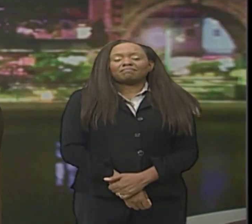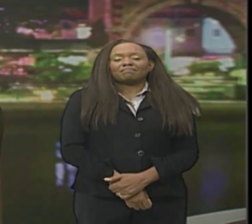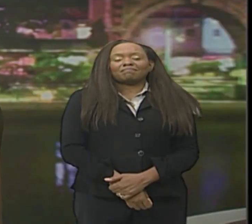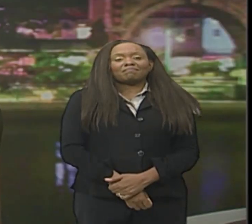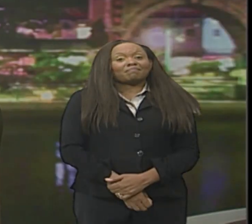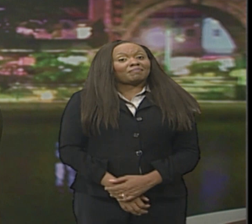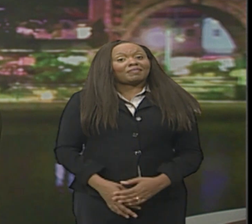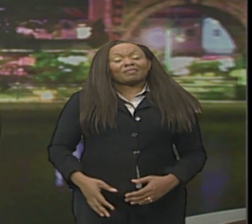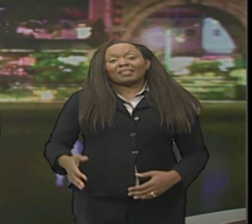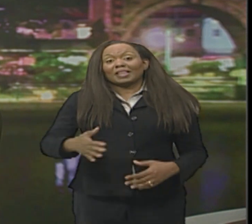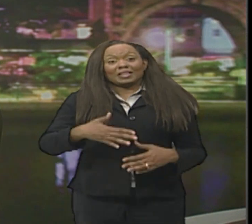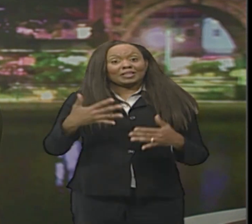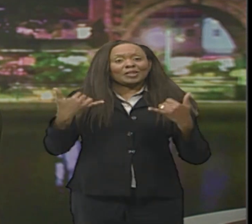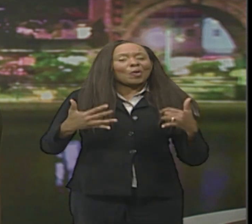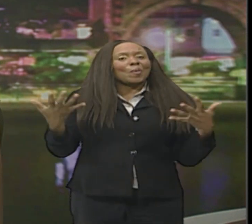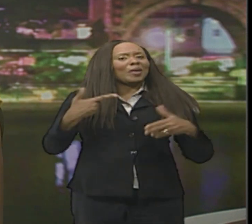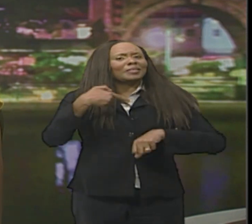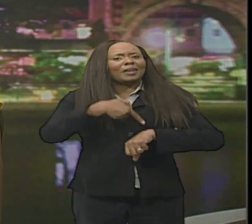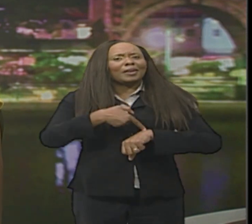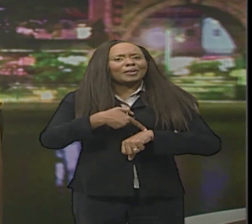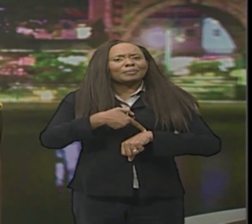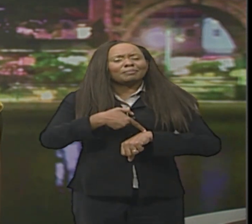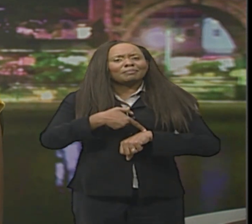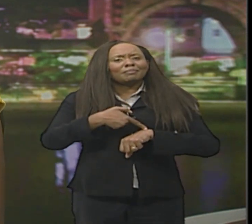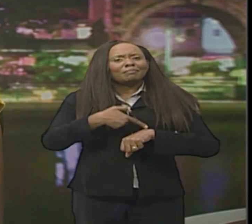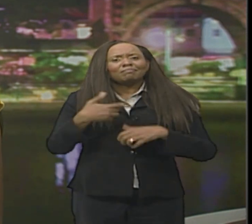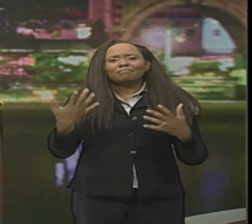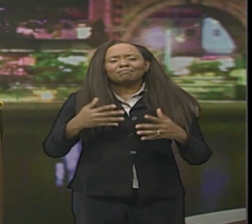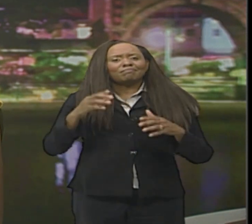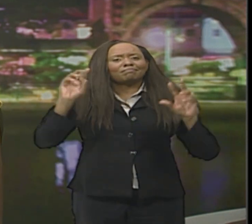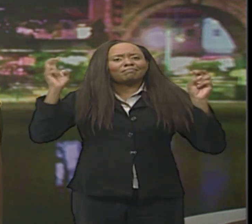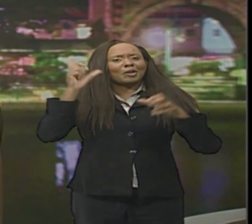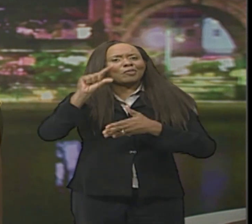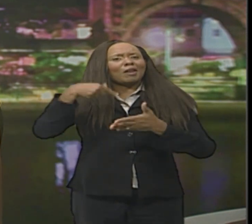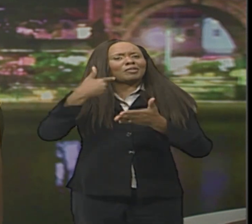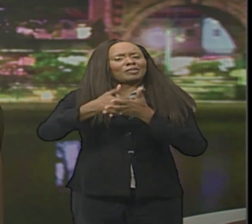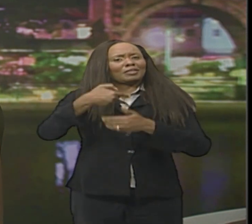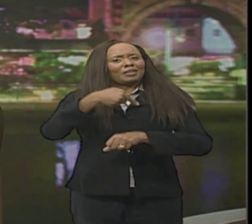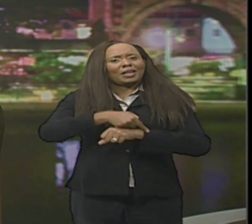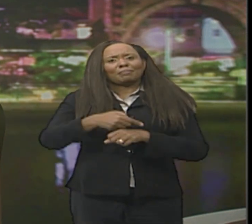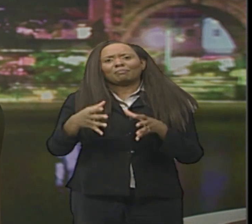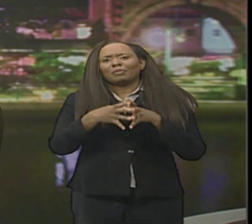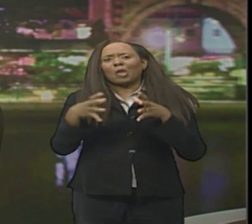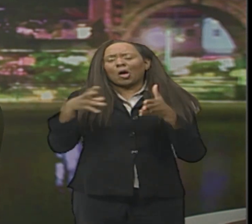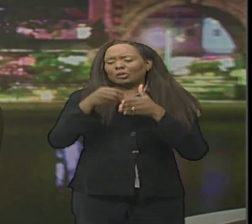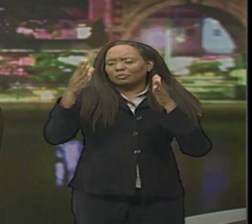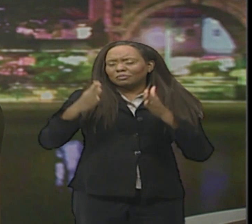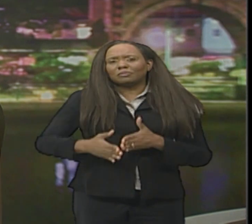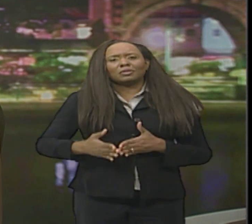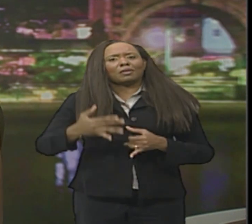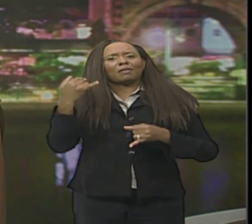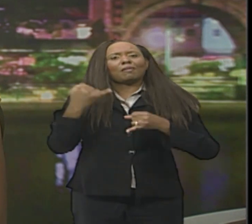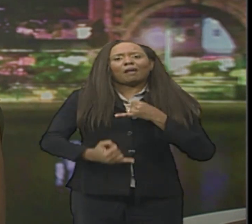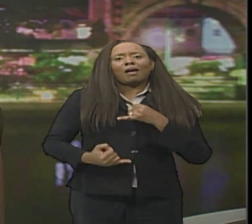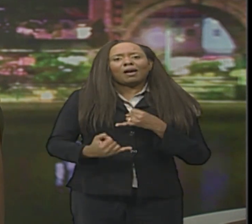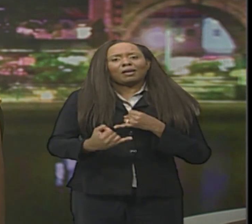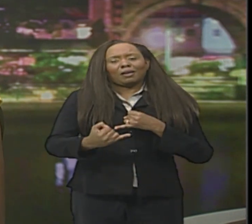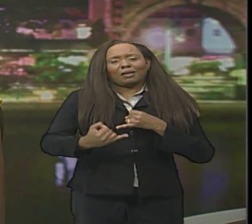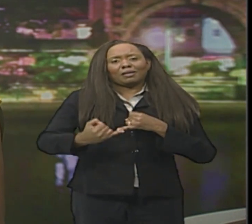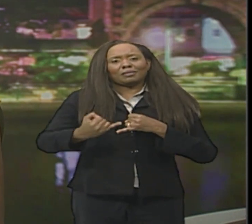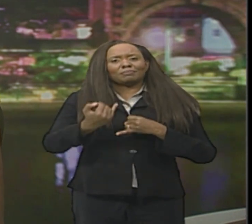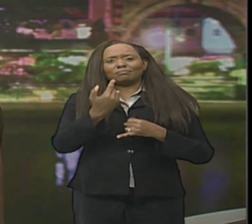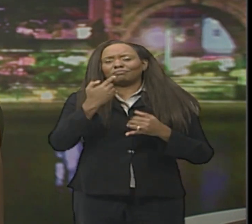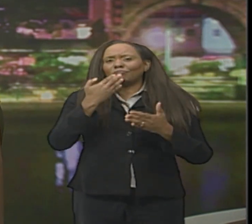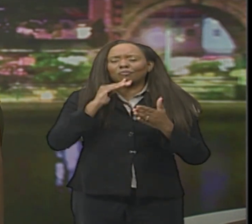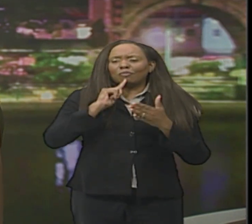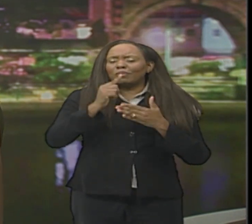Well, it's that time of year again. It's graduation season, and another happy bunch of students took that final walk as they said